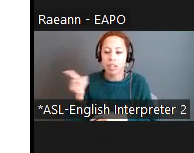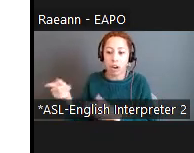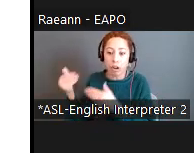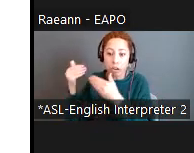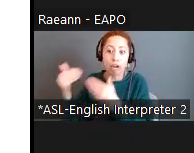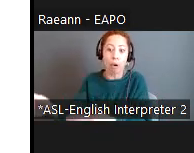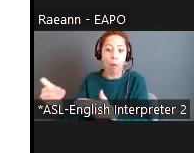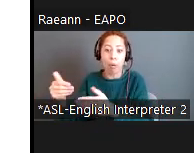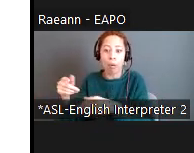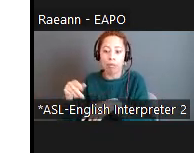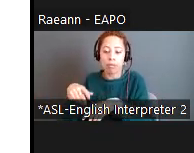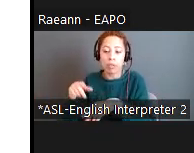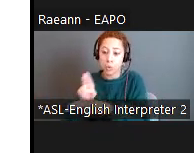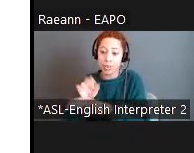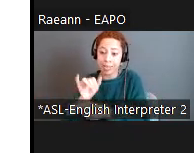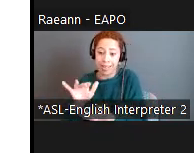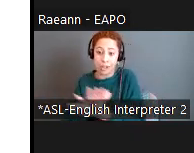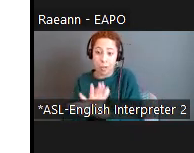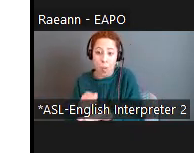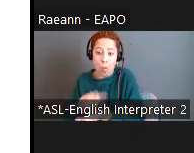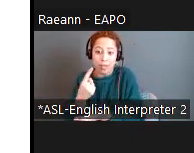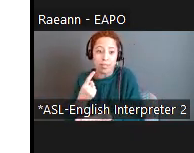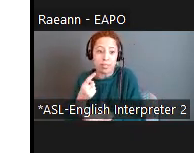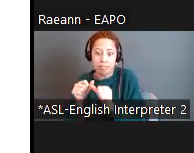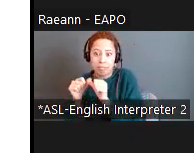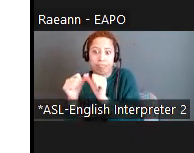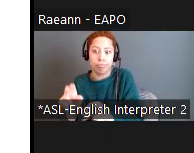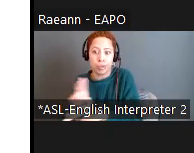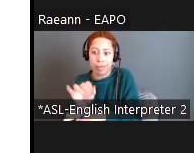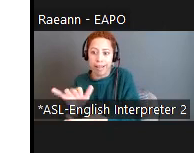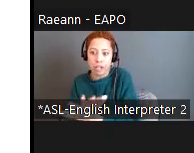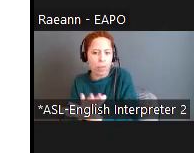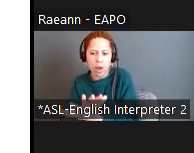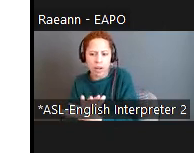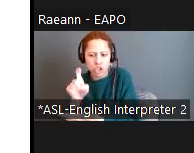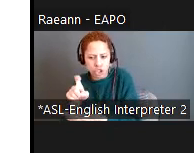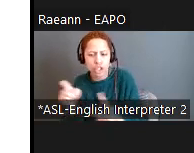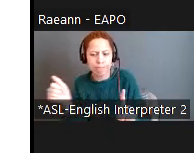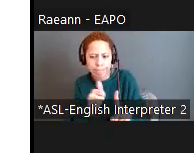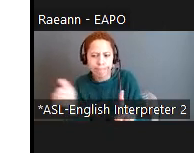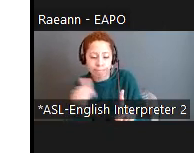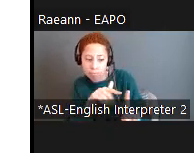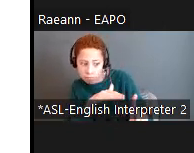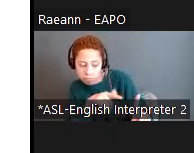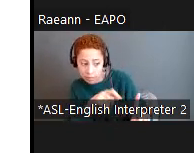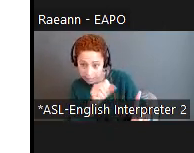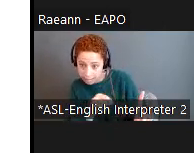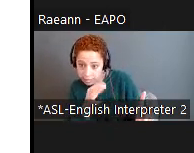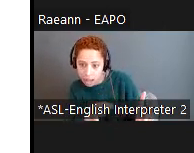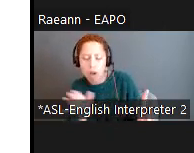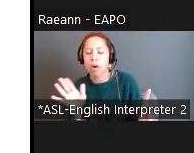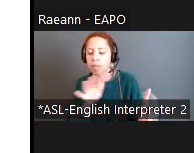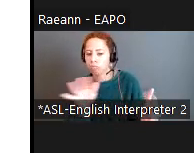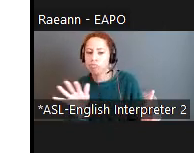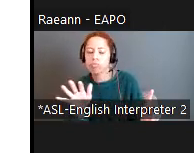that document for the rest of your life. They should always be going to you and asking you, what do you think about this? What do you think about that?